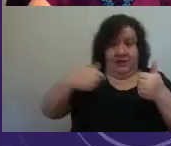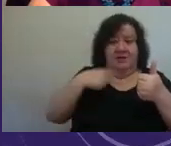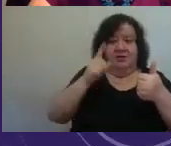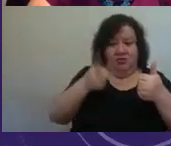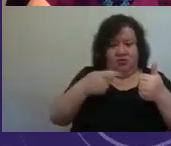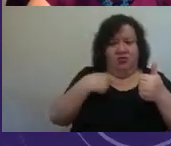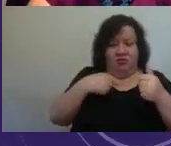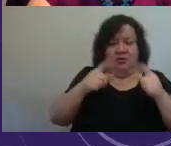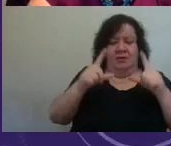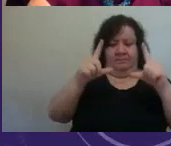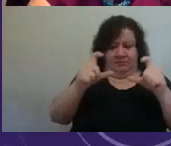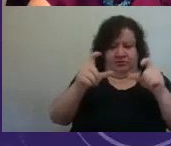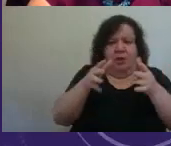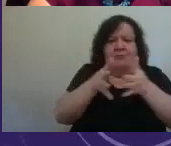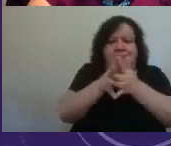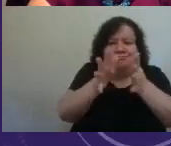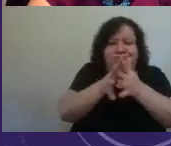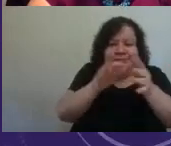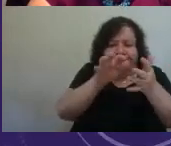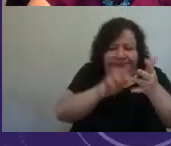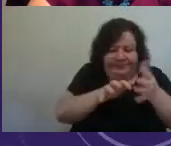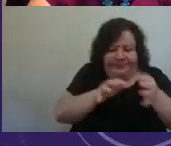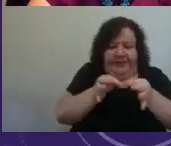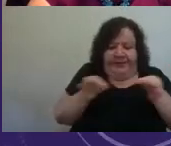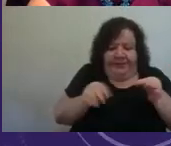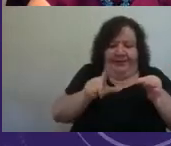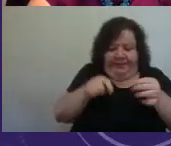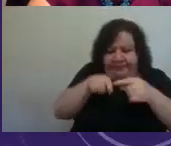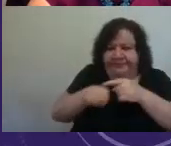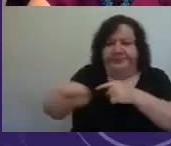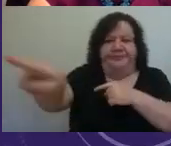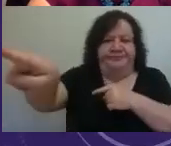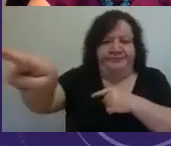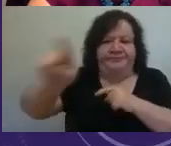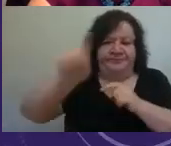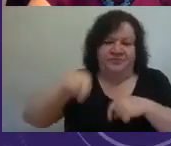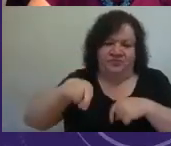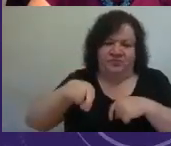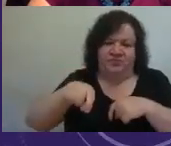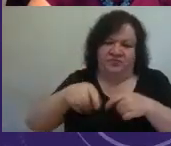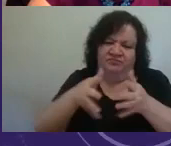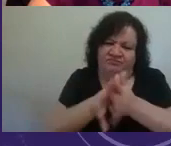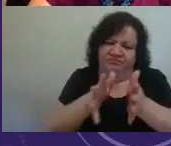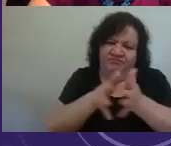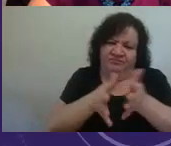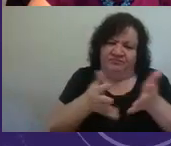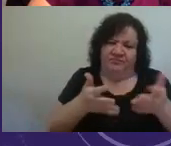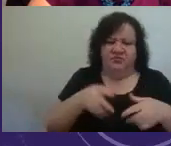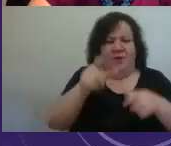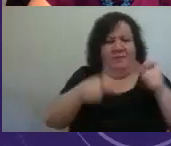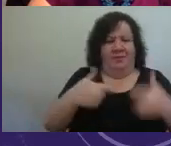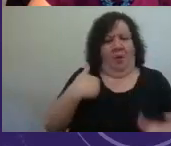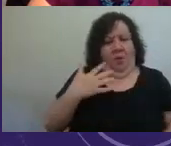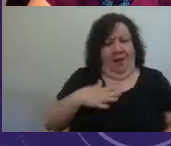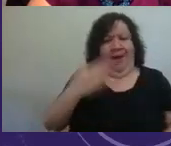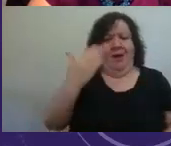picture. Before, the standard was to only describe the images that you are posting up, you